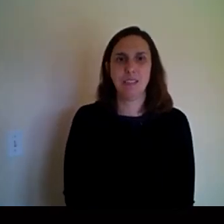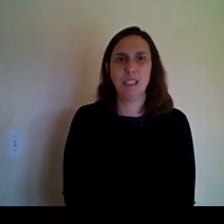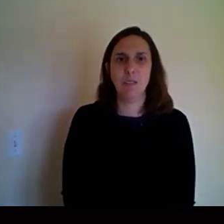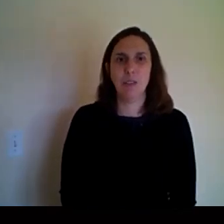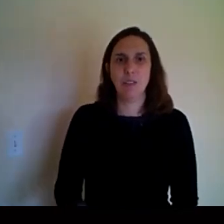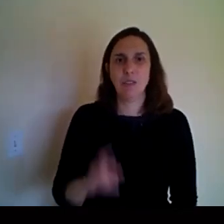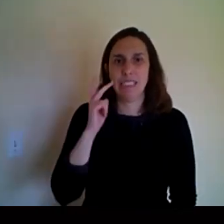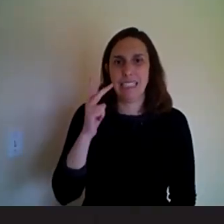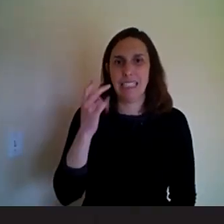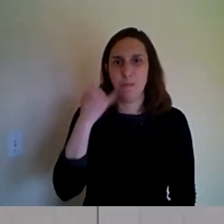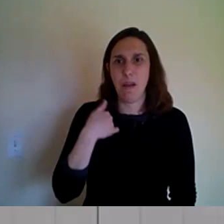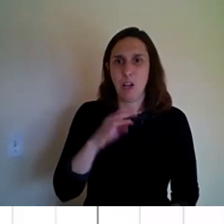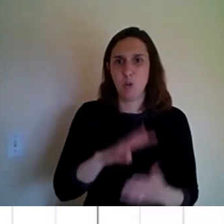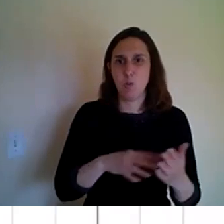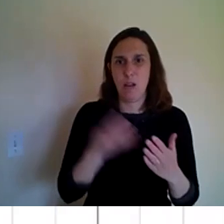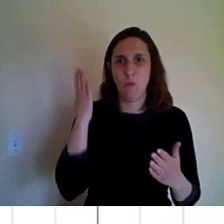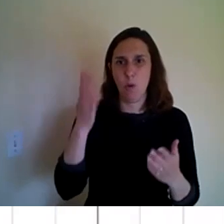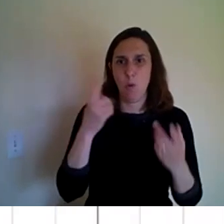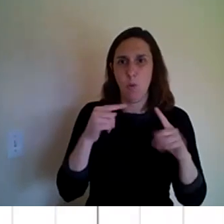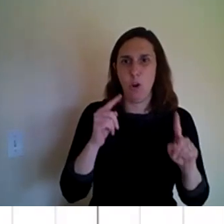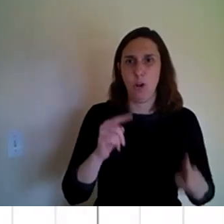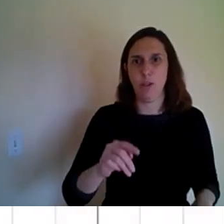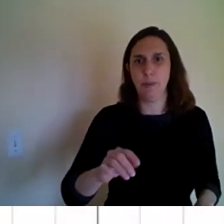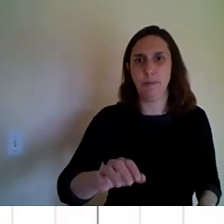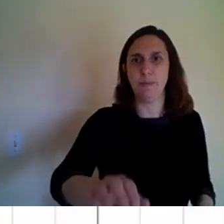to the graph. Yes, I can. Good.